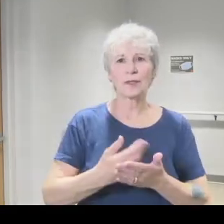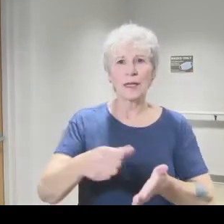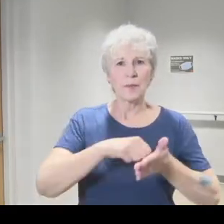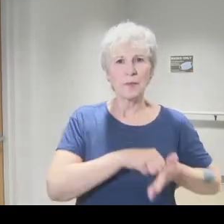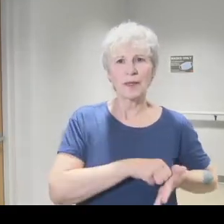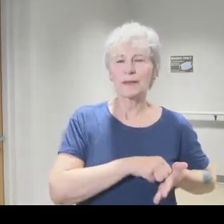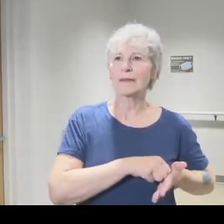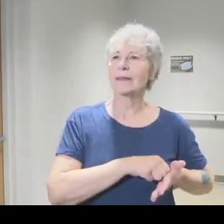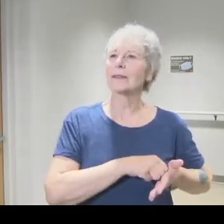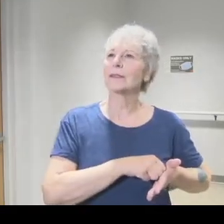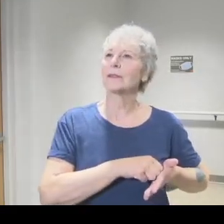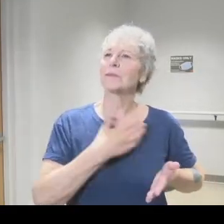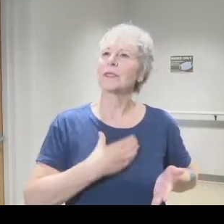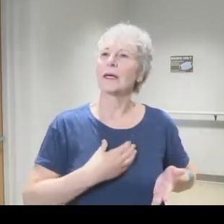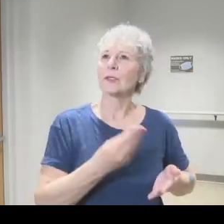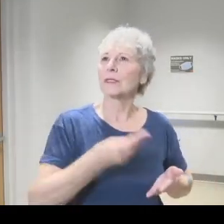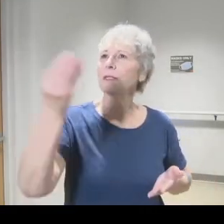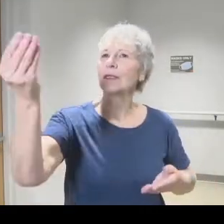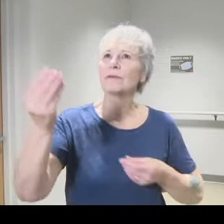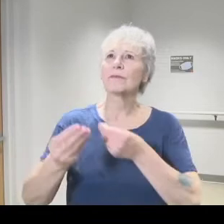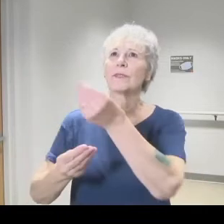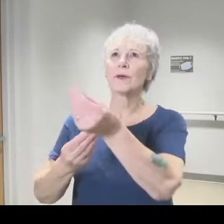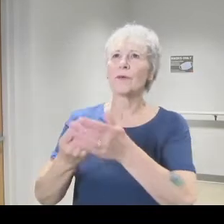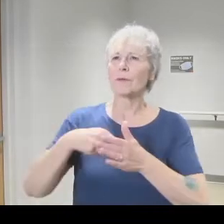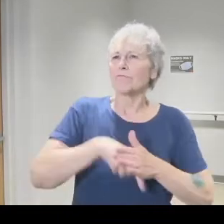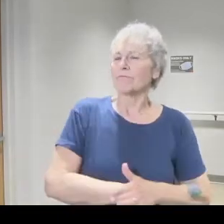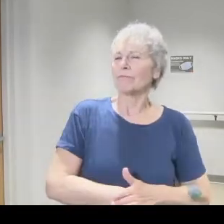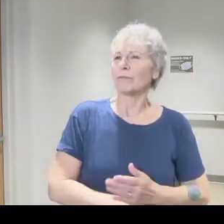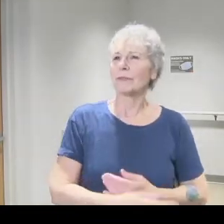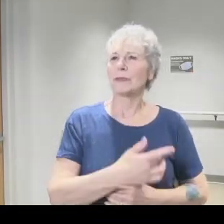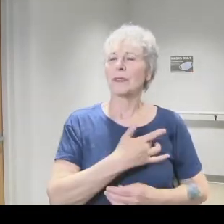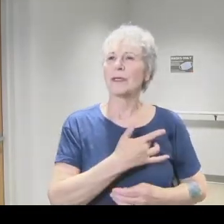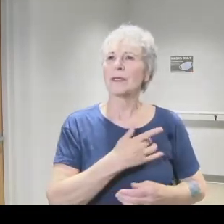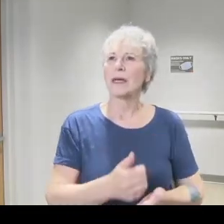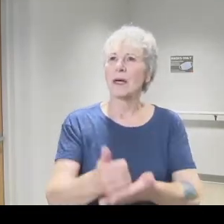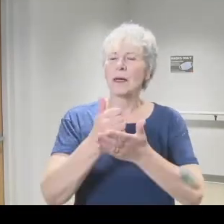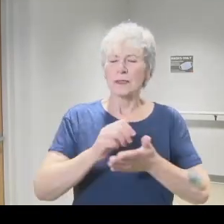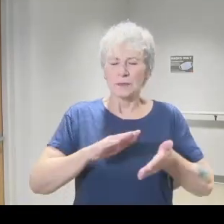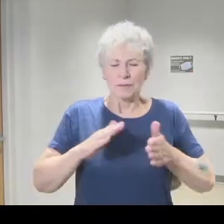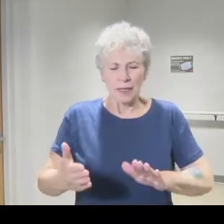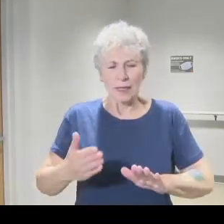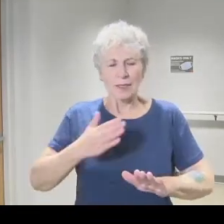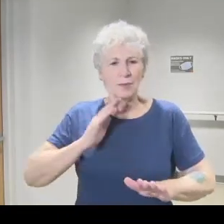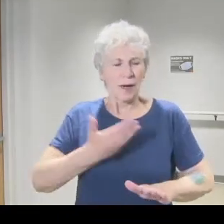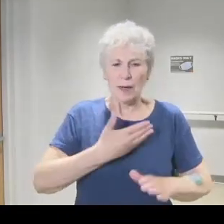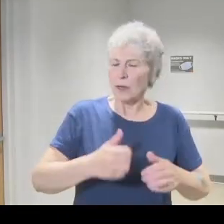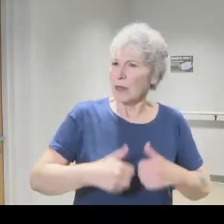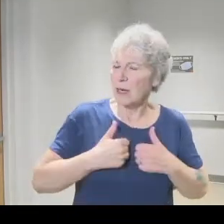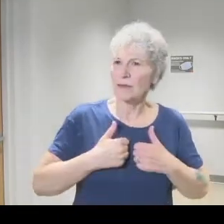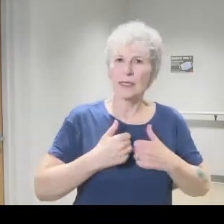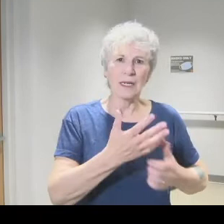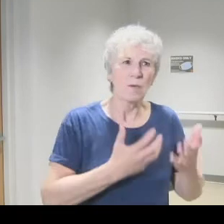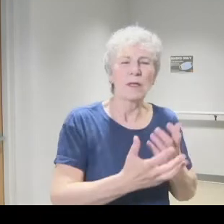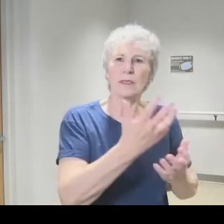a desire to give to you the depths of our hearts. Help us to die to the ways that we try to live life on our